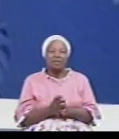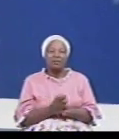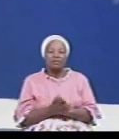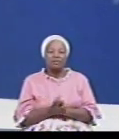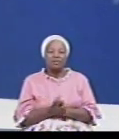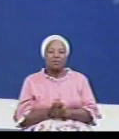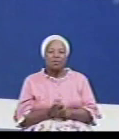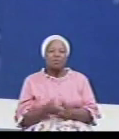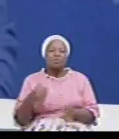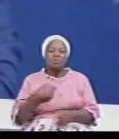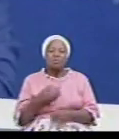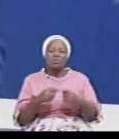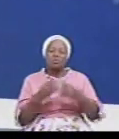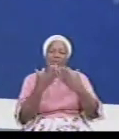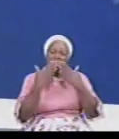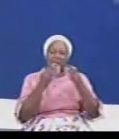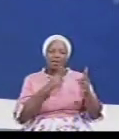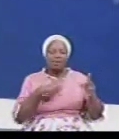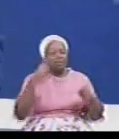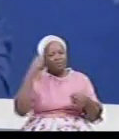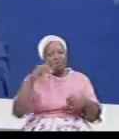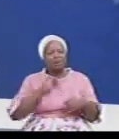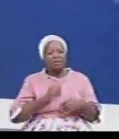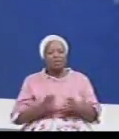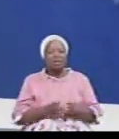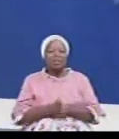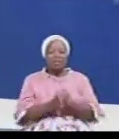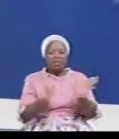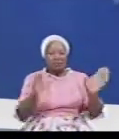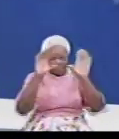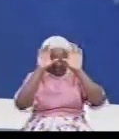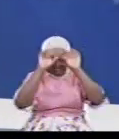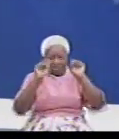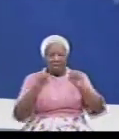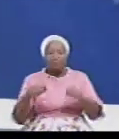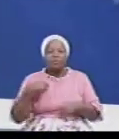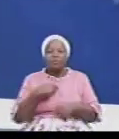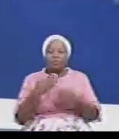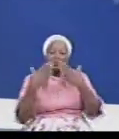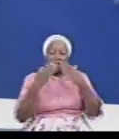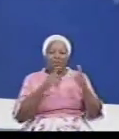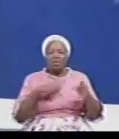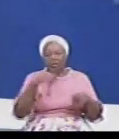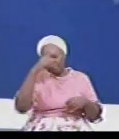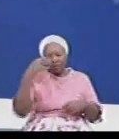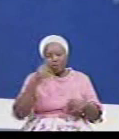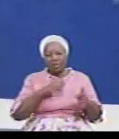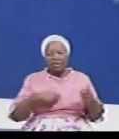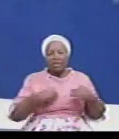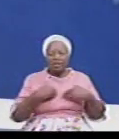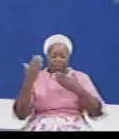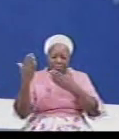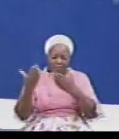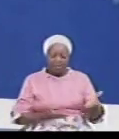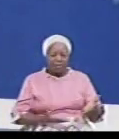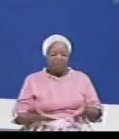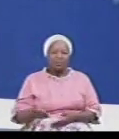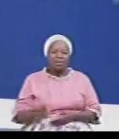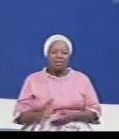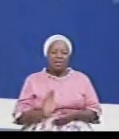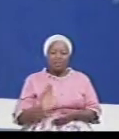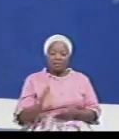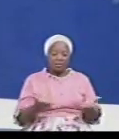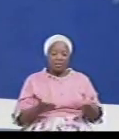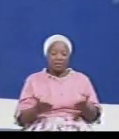the arrival of all the people coming from other countries here. We want to thank God for the preparation for this